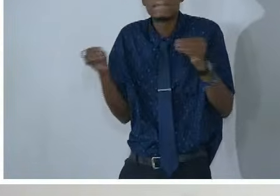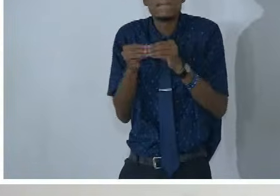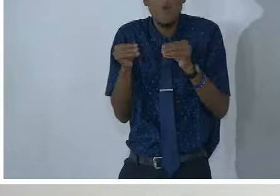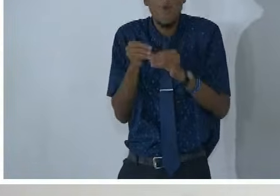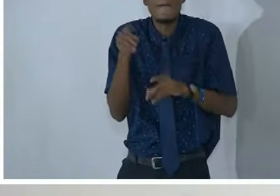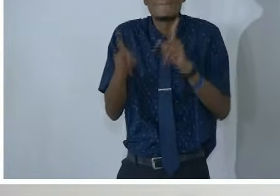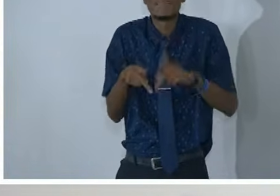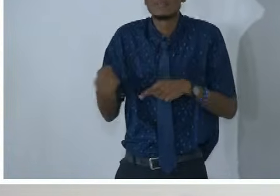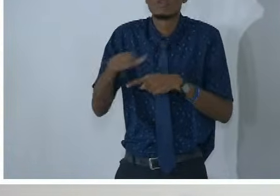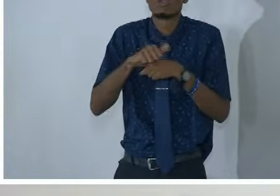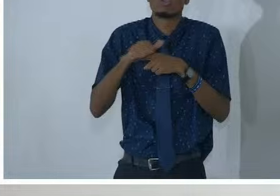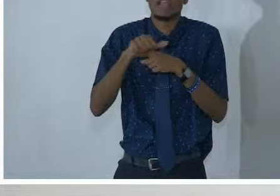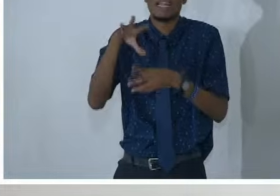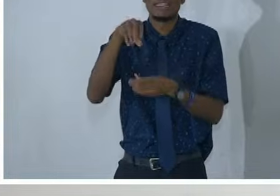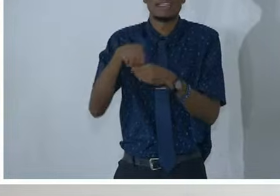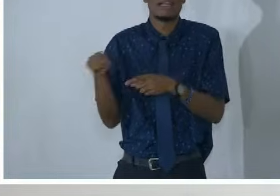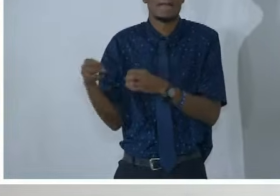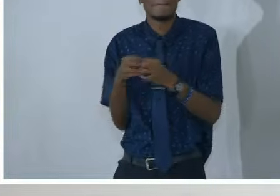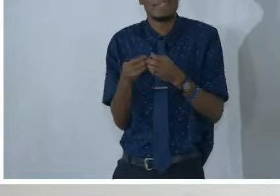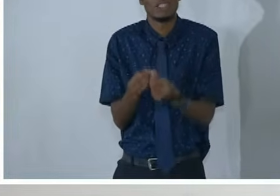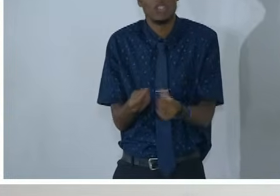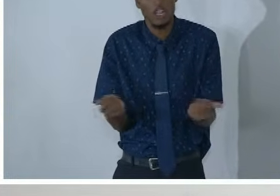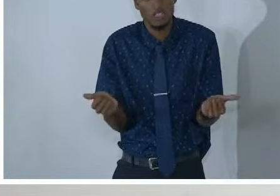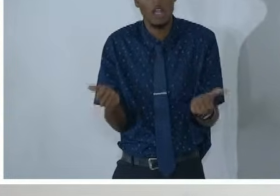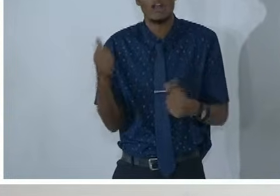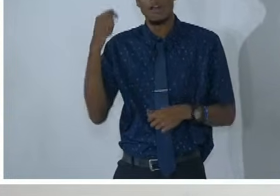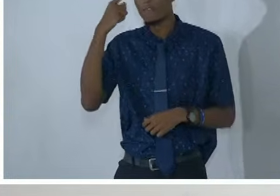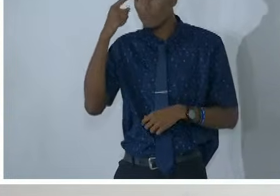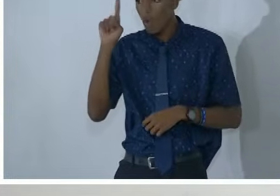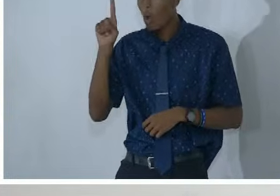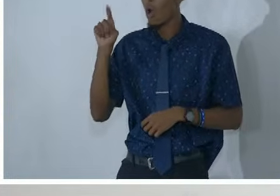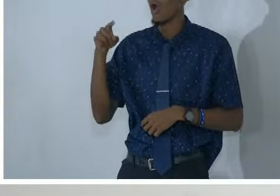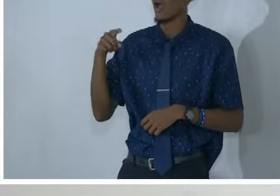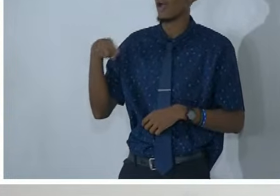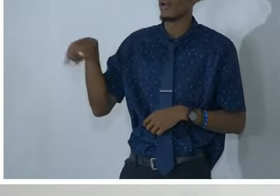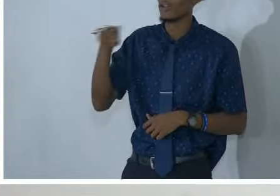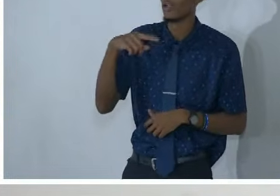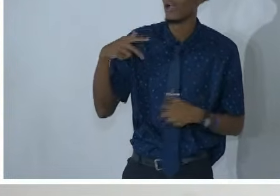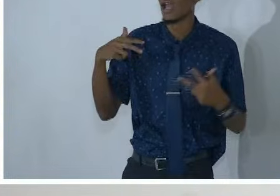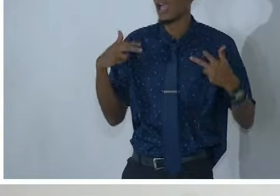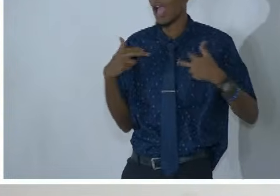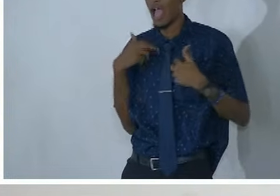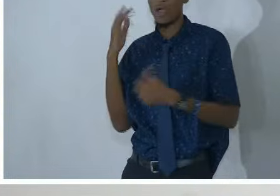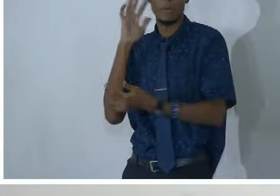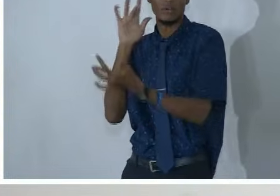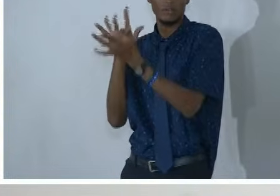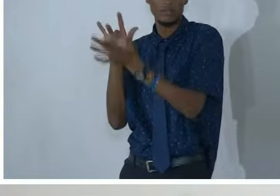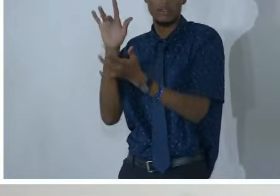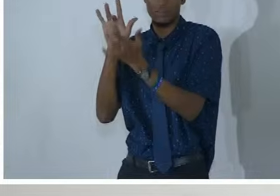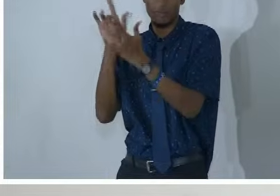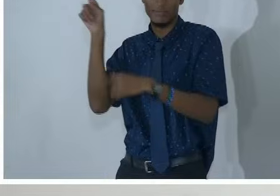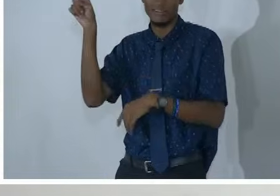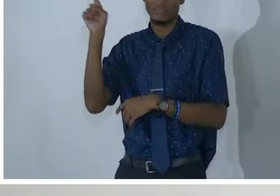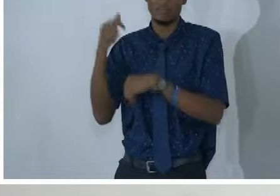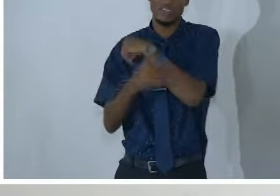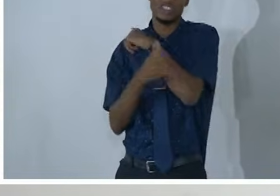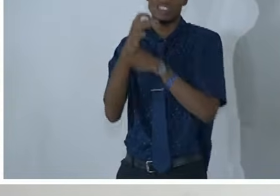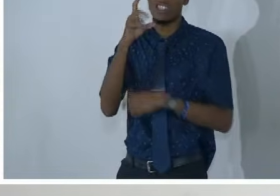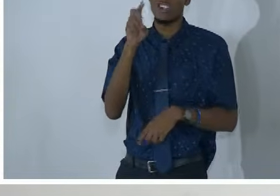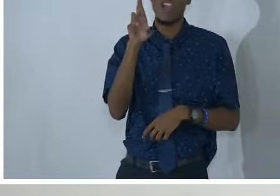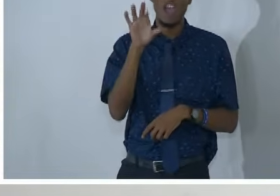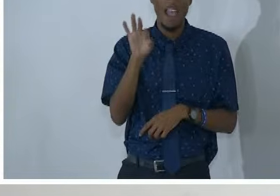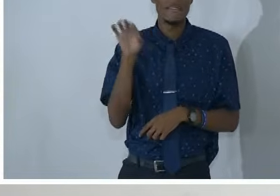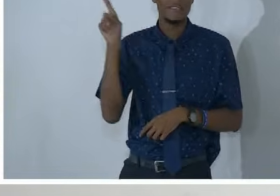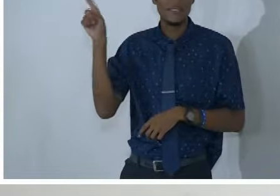to be trained in mediation. I was in touch with the head of the DRF. He says that there are about